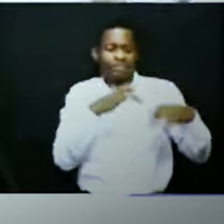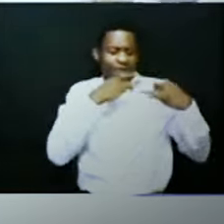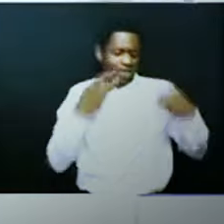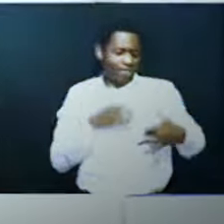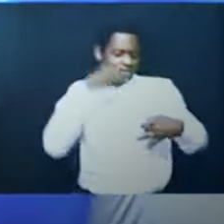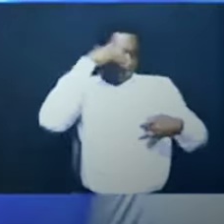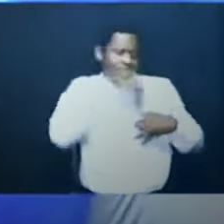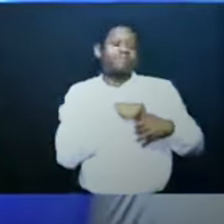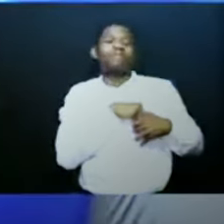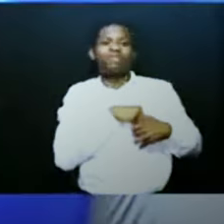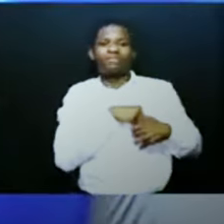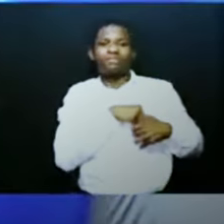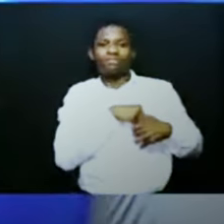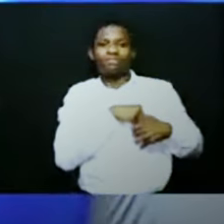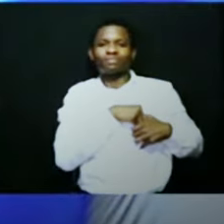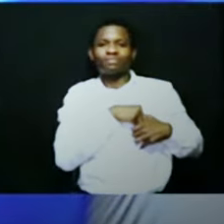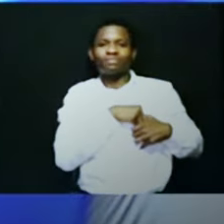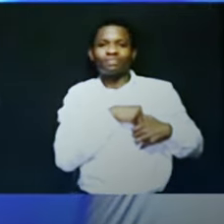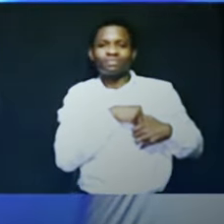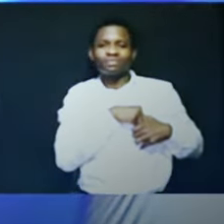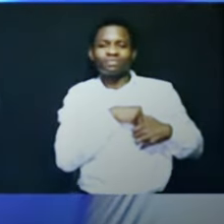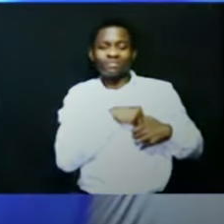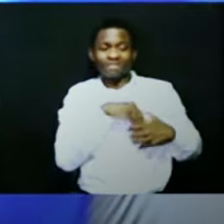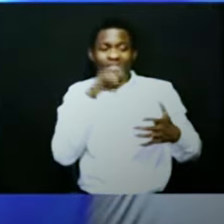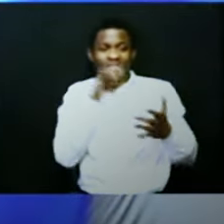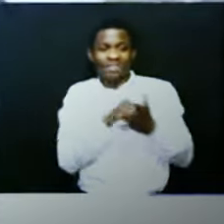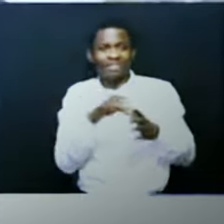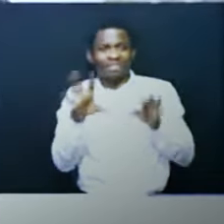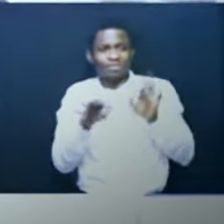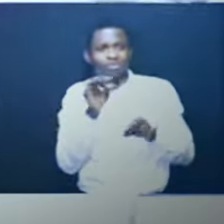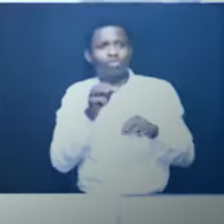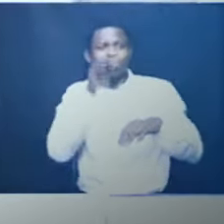The spirit who calls out, Abba,